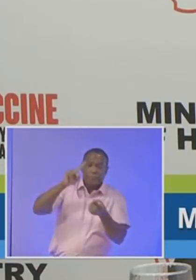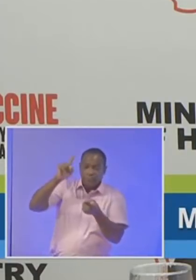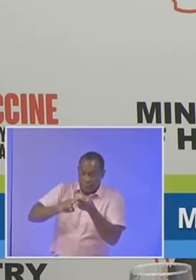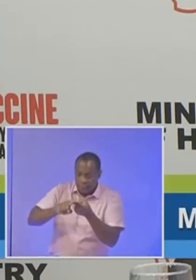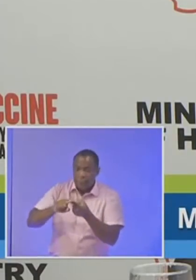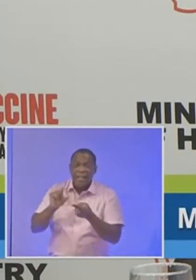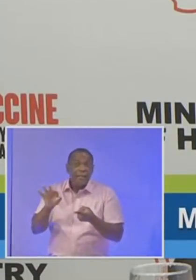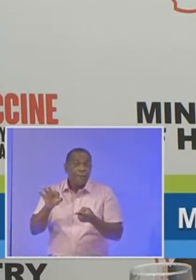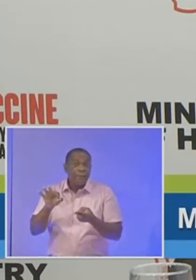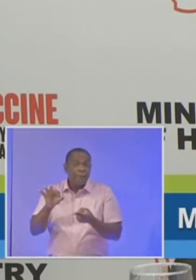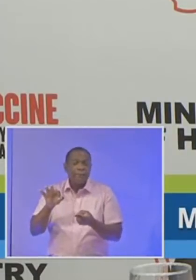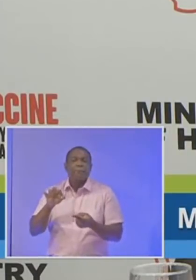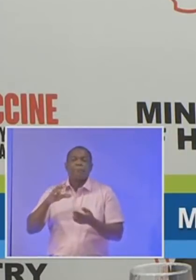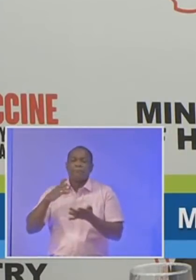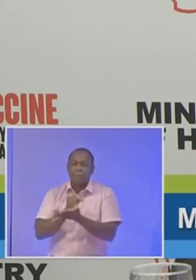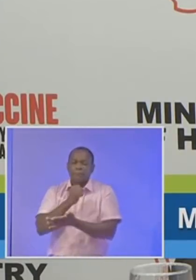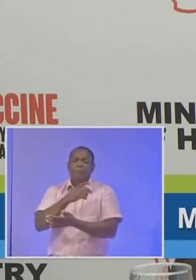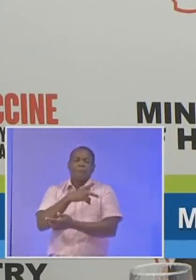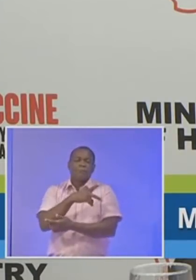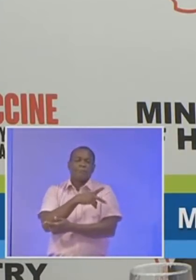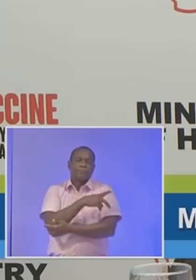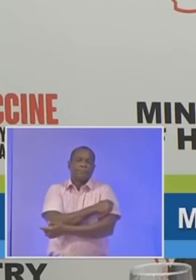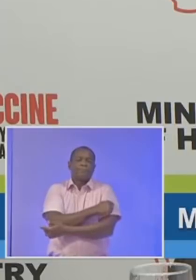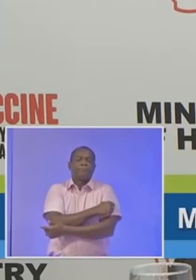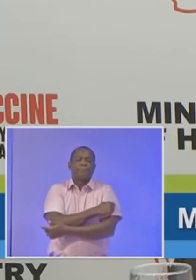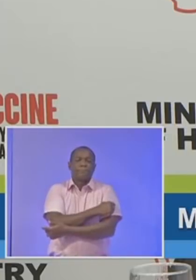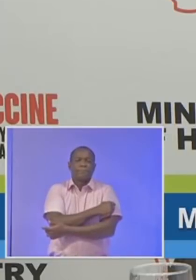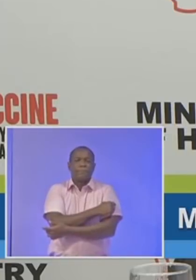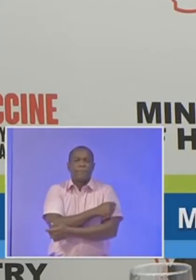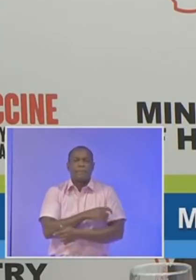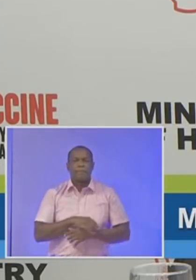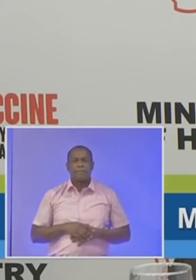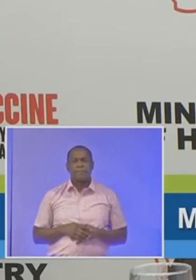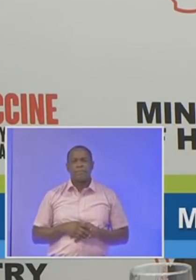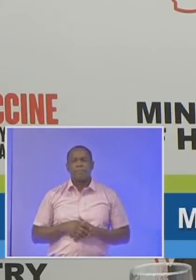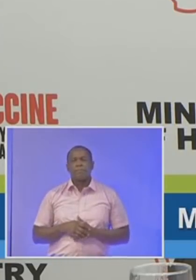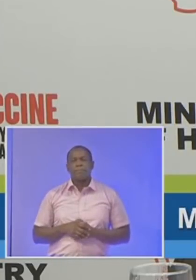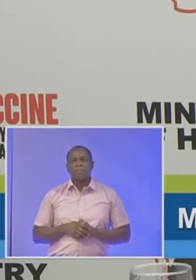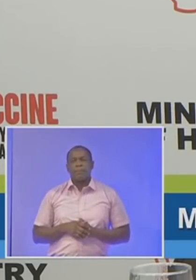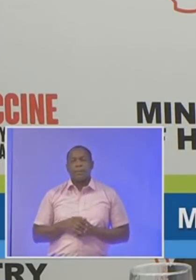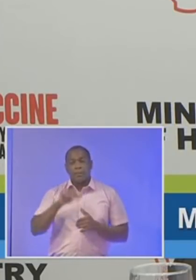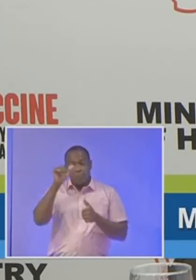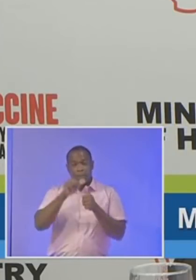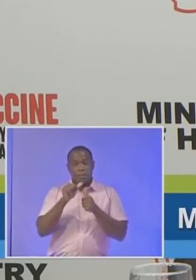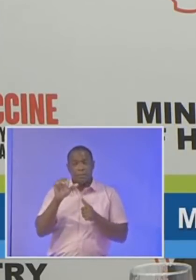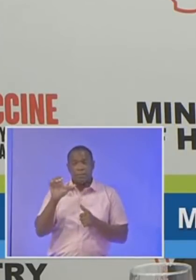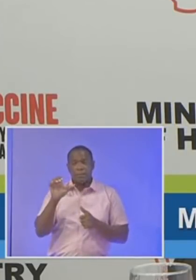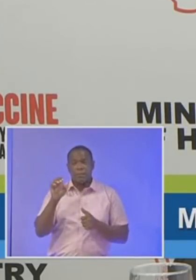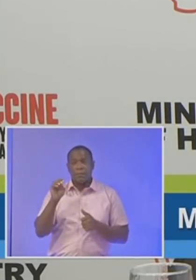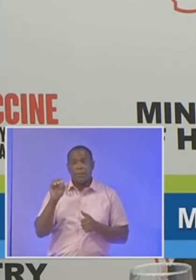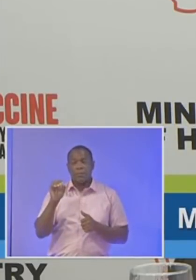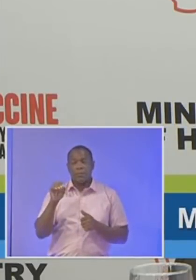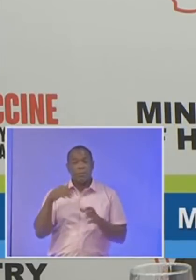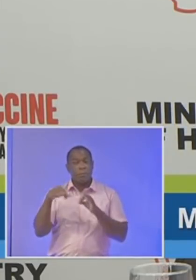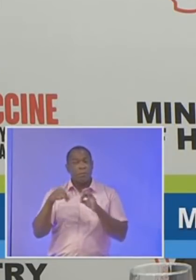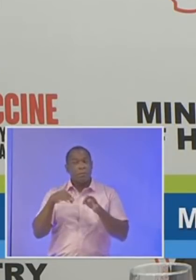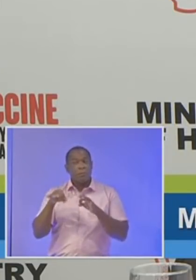will tell you, you stand a 14 to 15 times